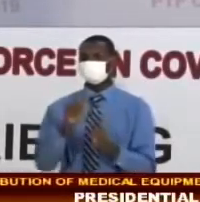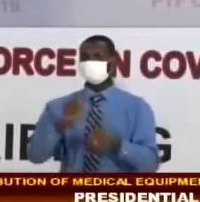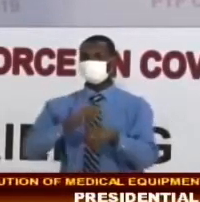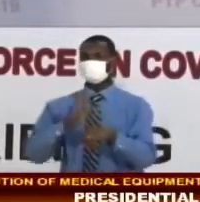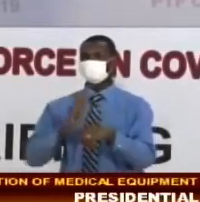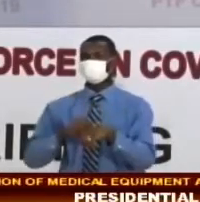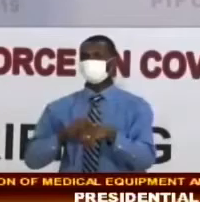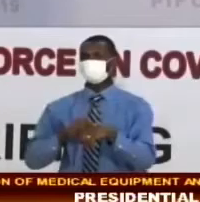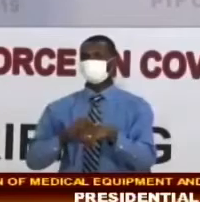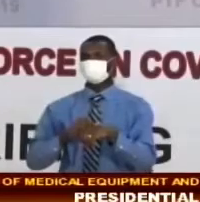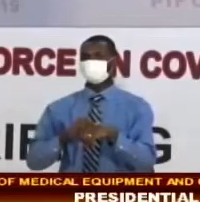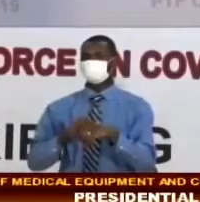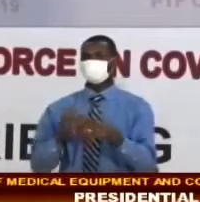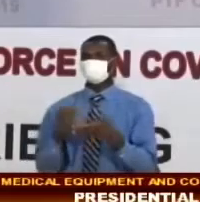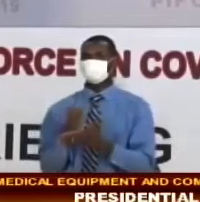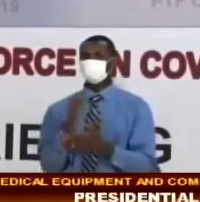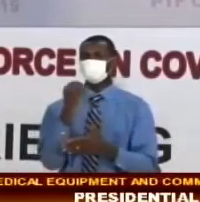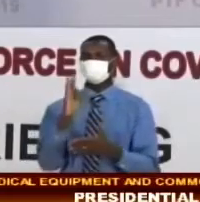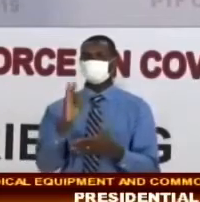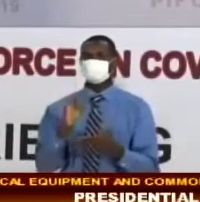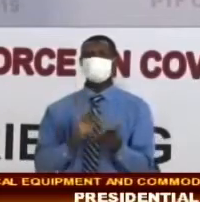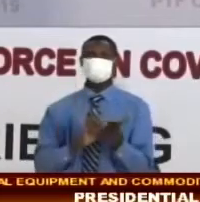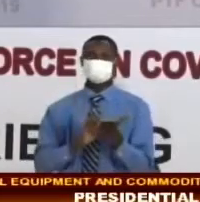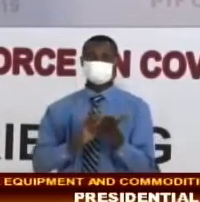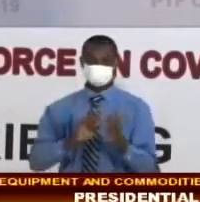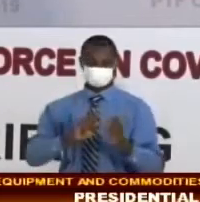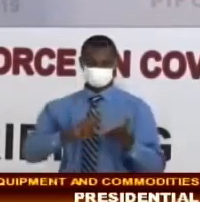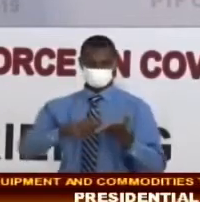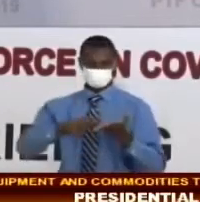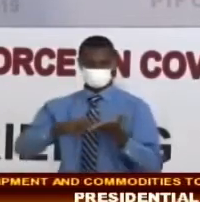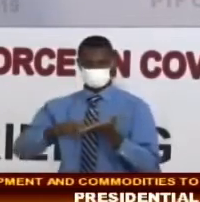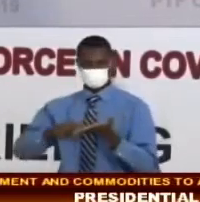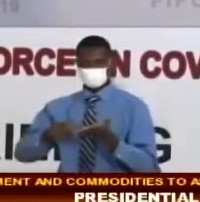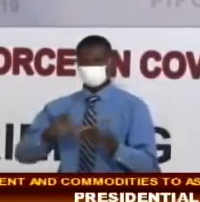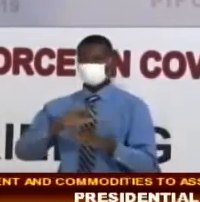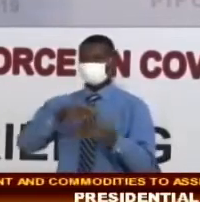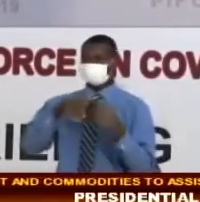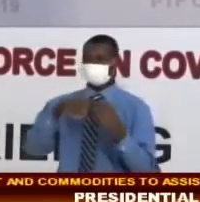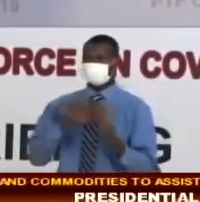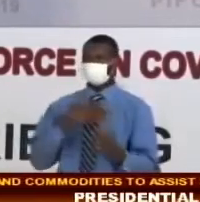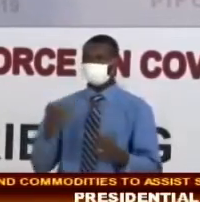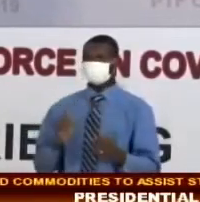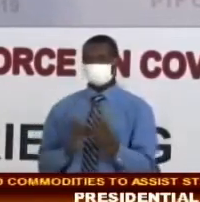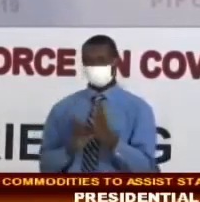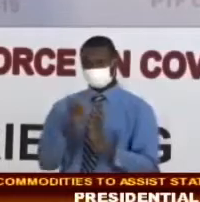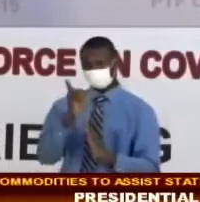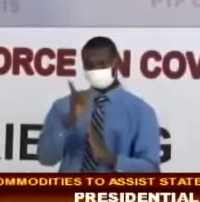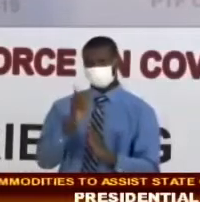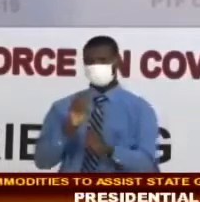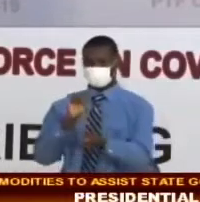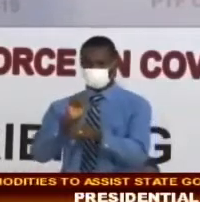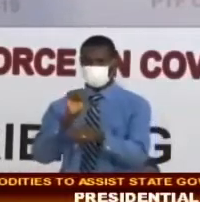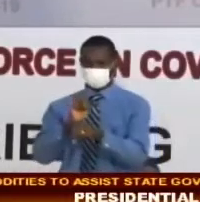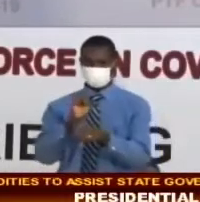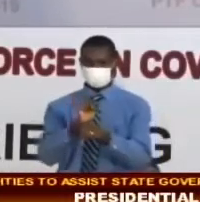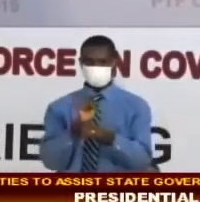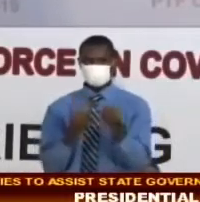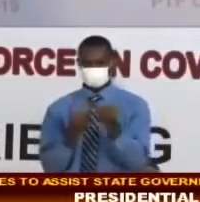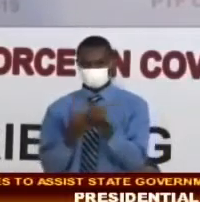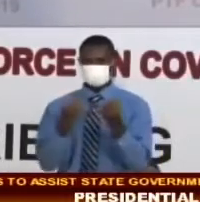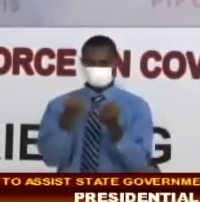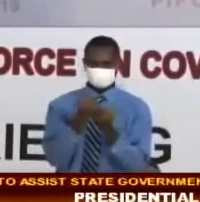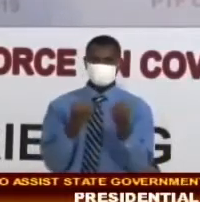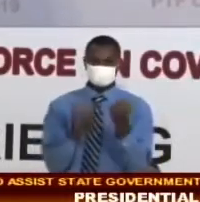National Institute of Pharmaceutical Research and Development, they are working together to